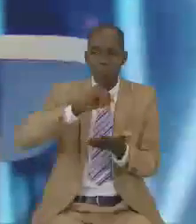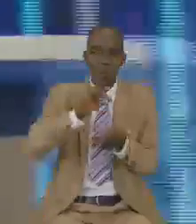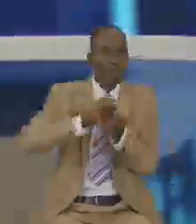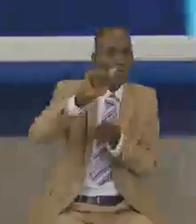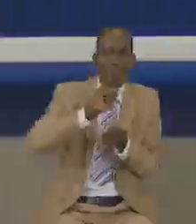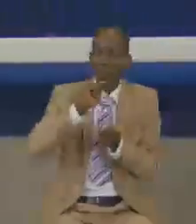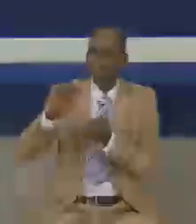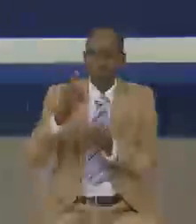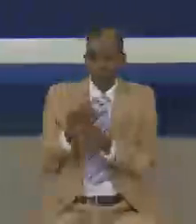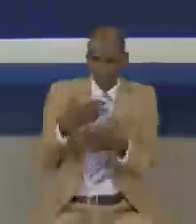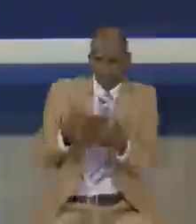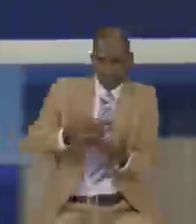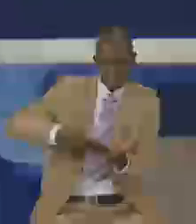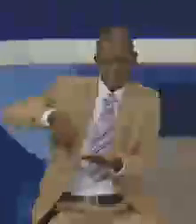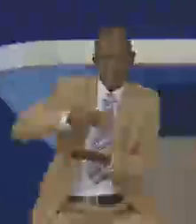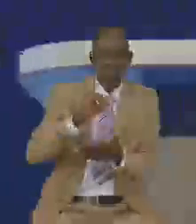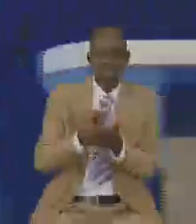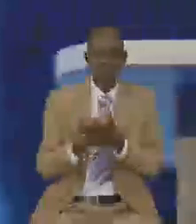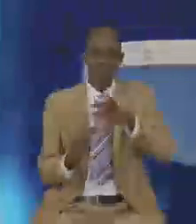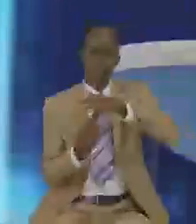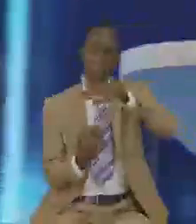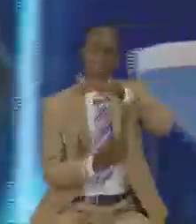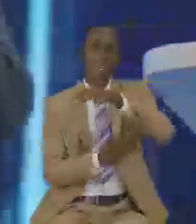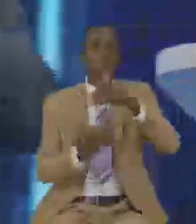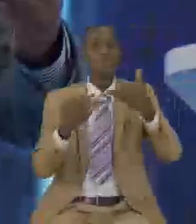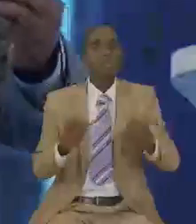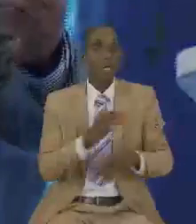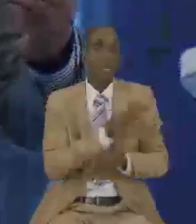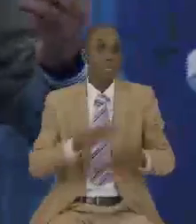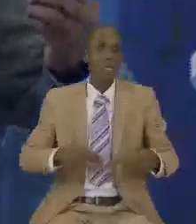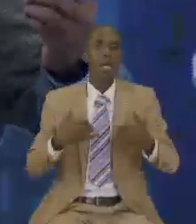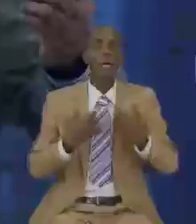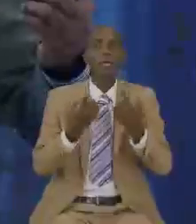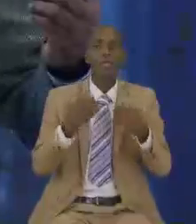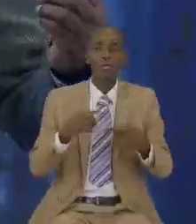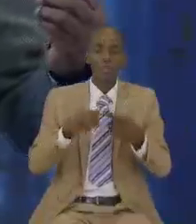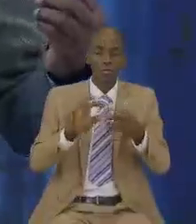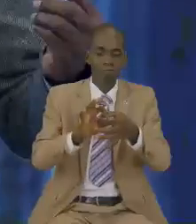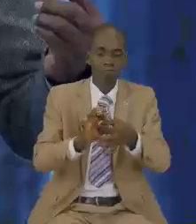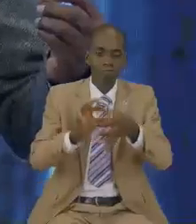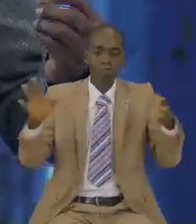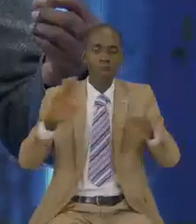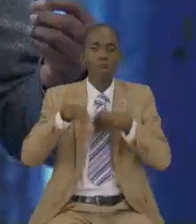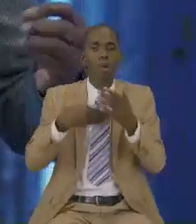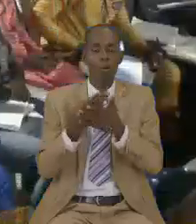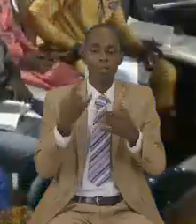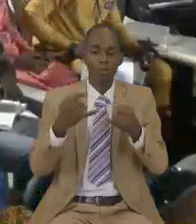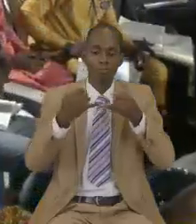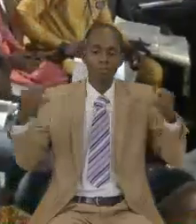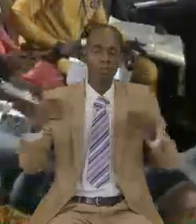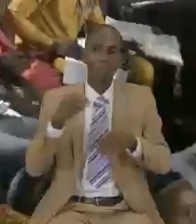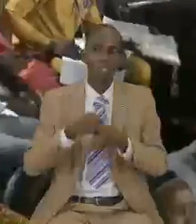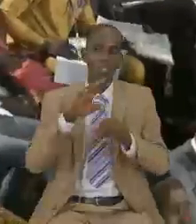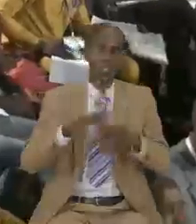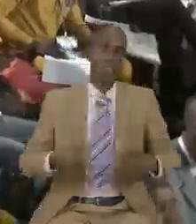down like that, Christ has come to loosen all the cords in your life, to